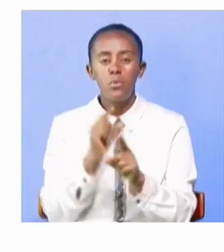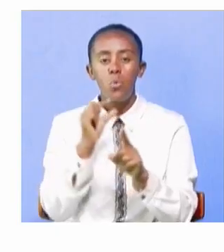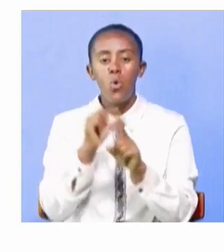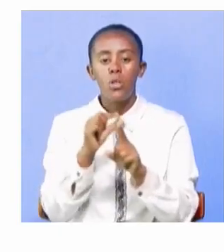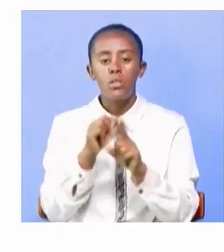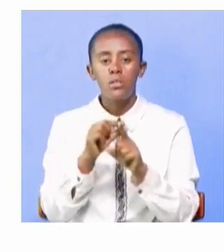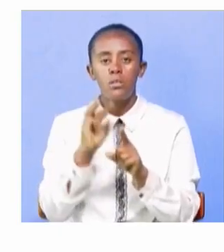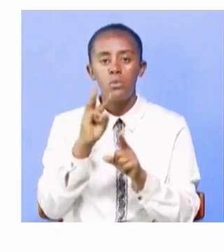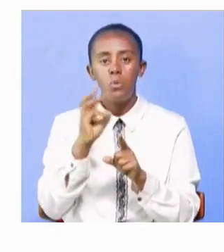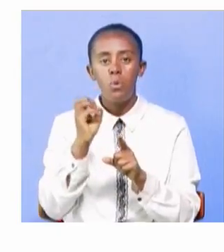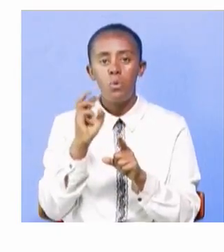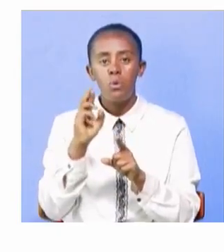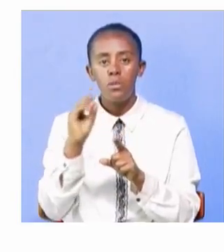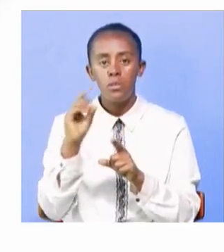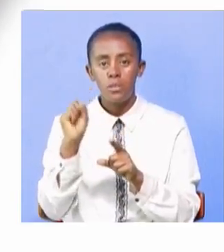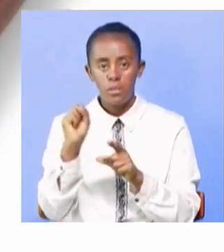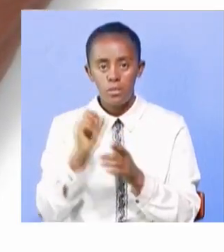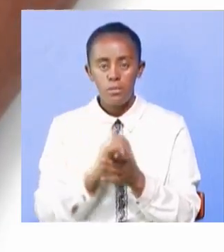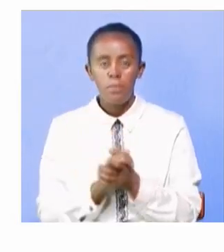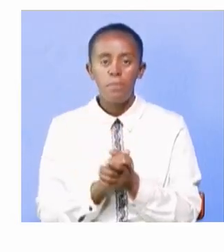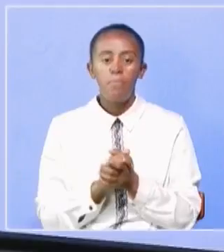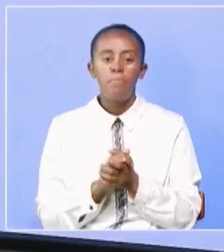words.